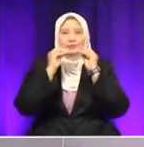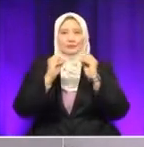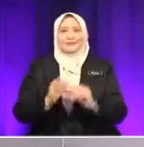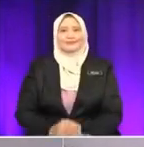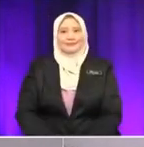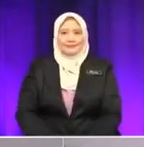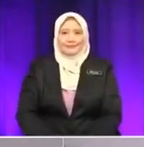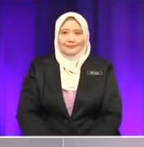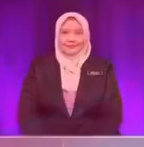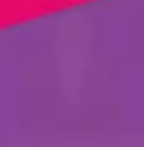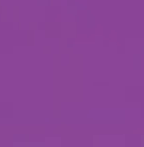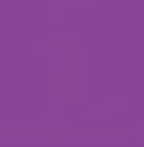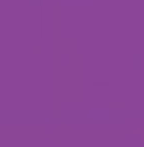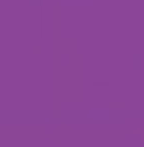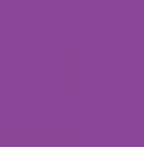first.